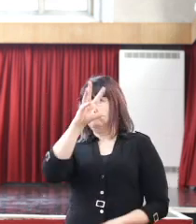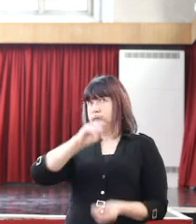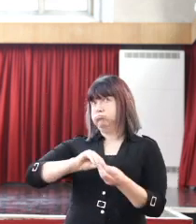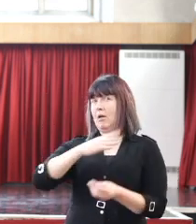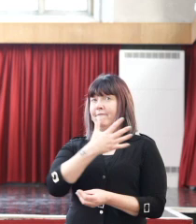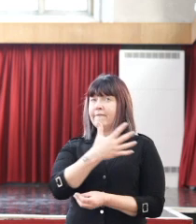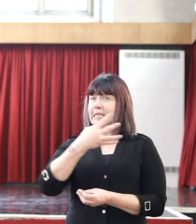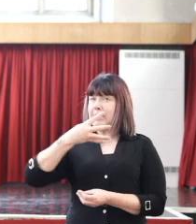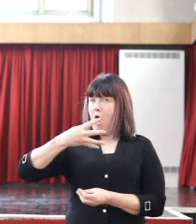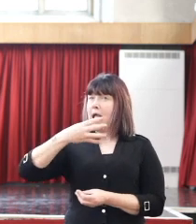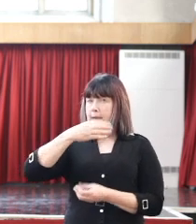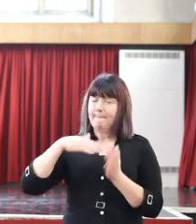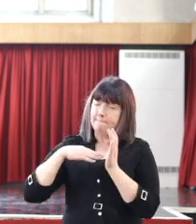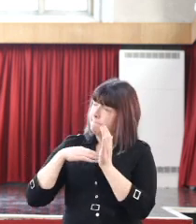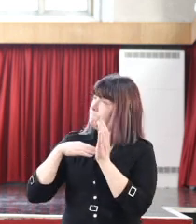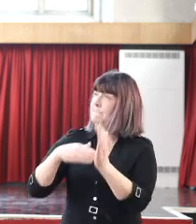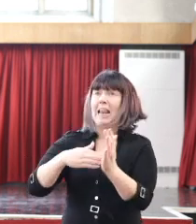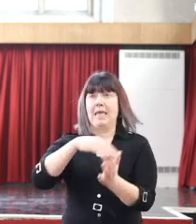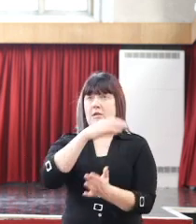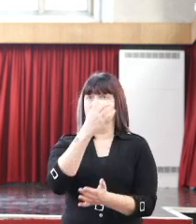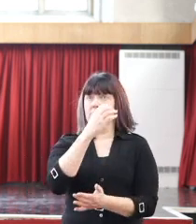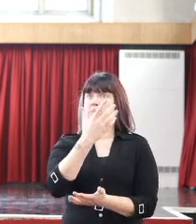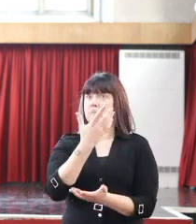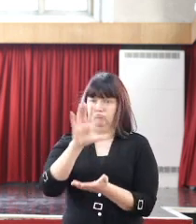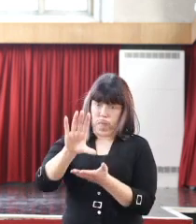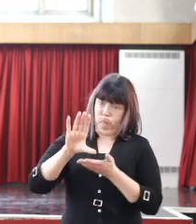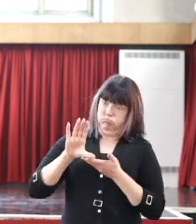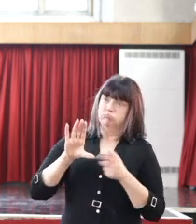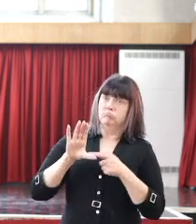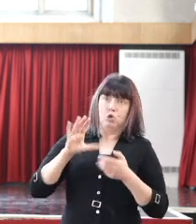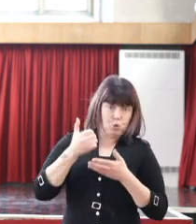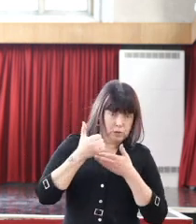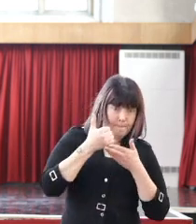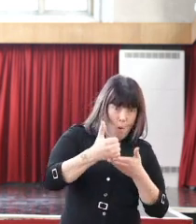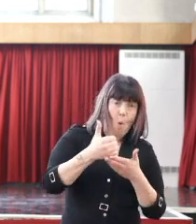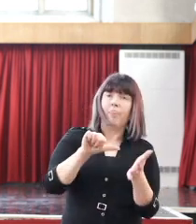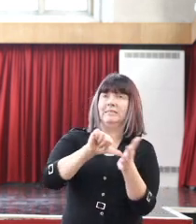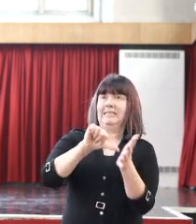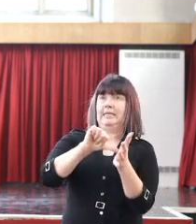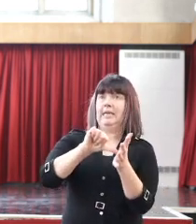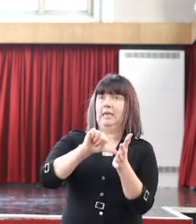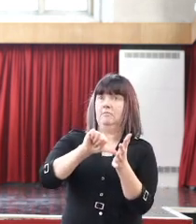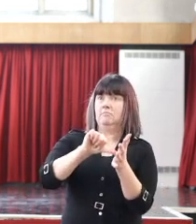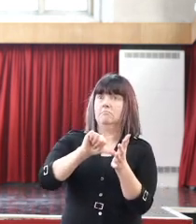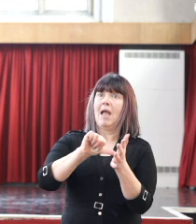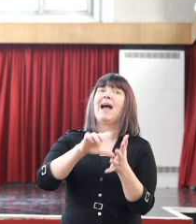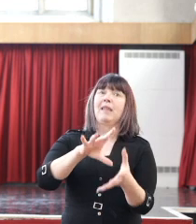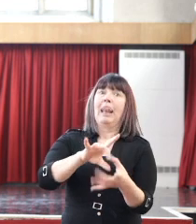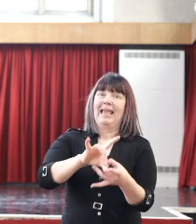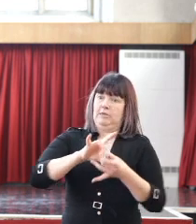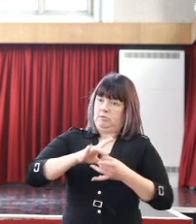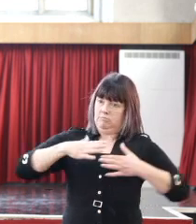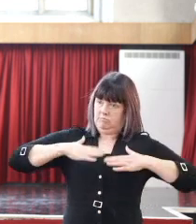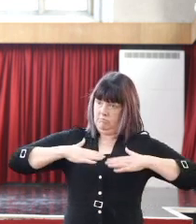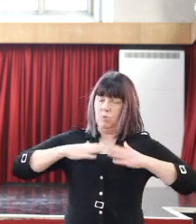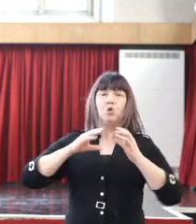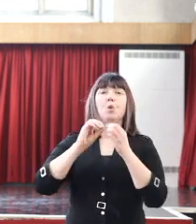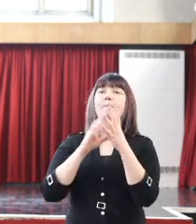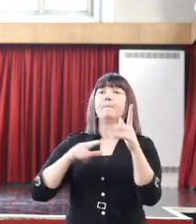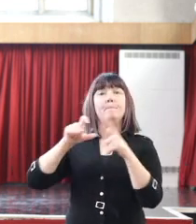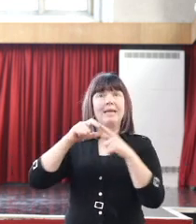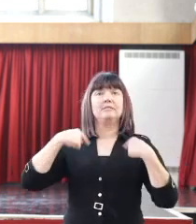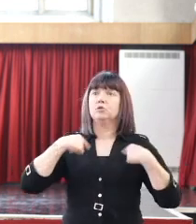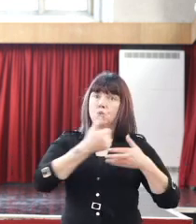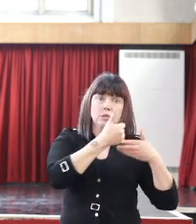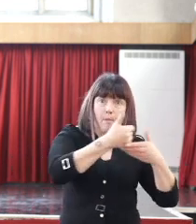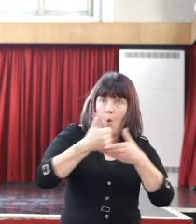brought in to help support the city. And part of that being given directly to the bid to be able to deliver some of those projects. We do